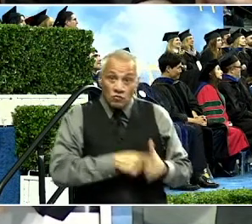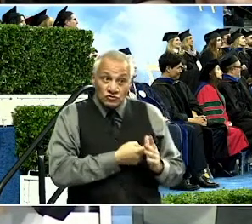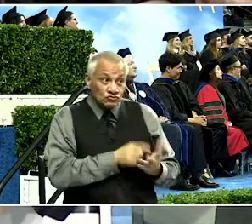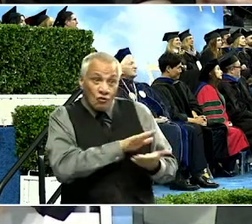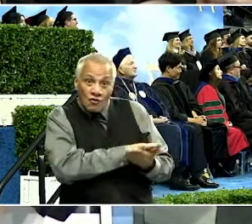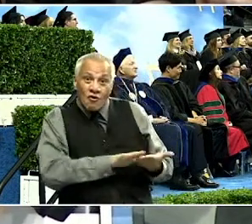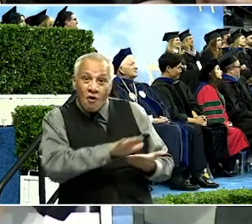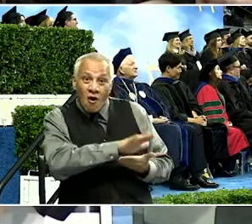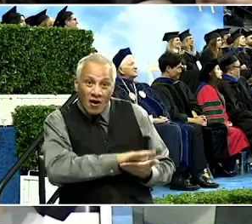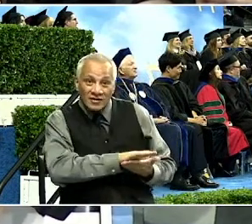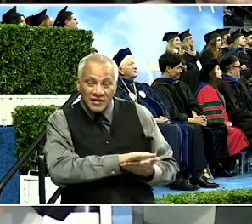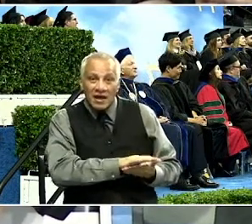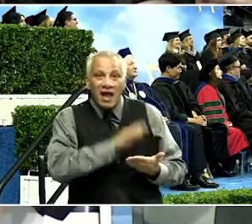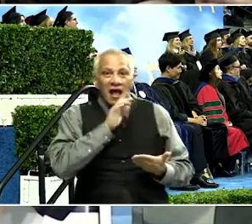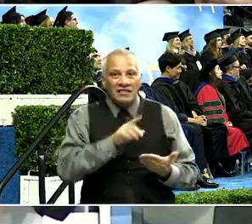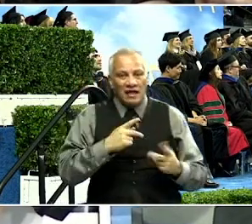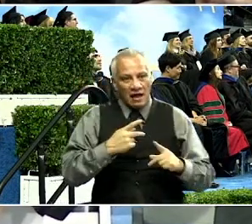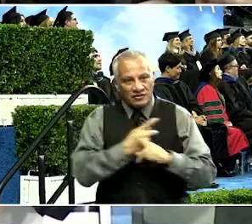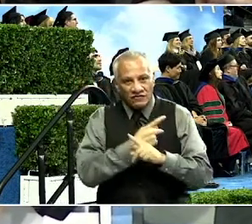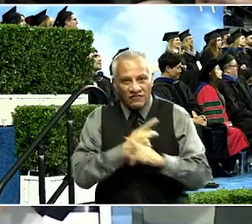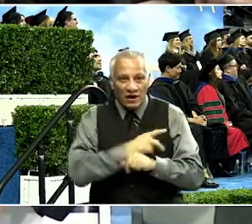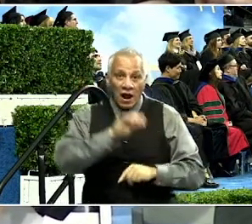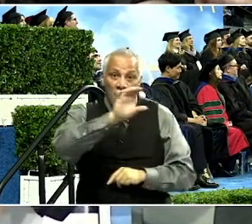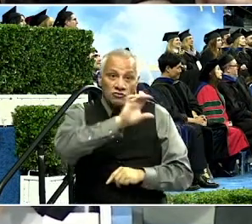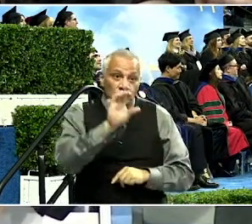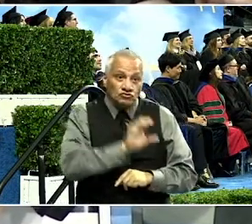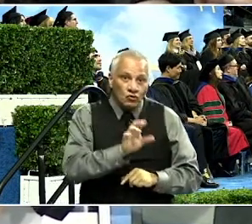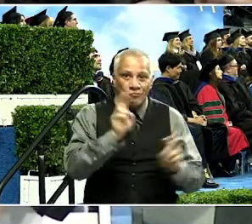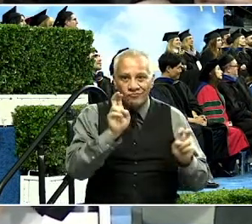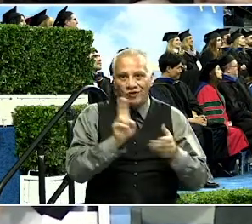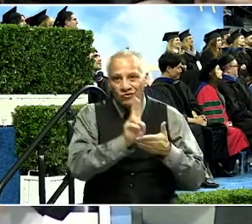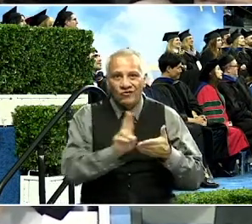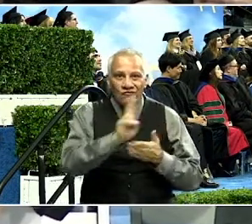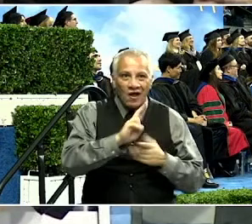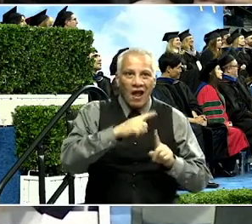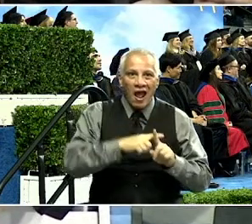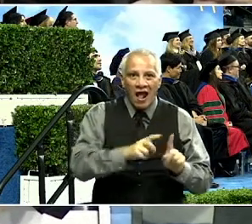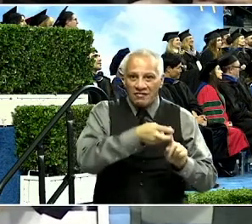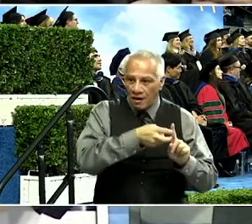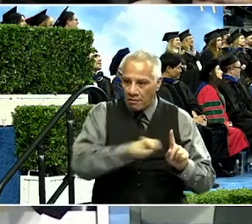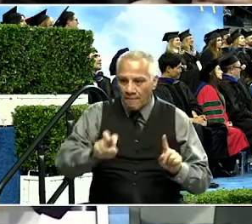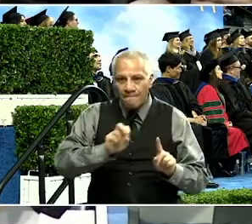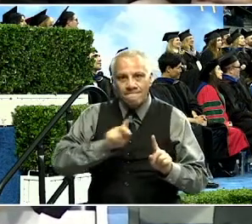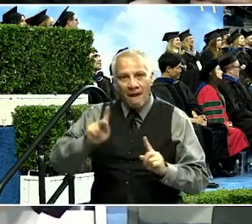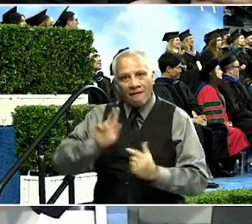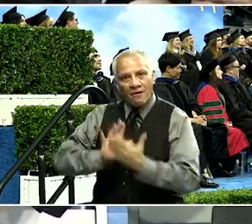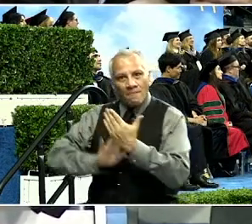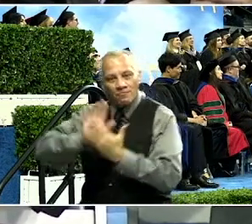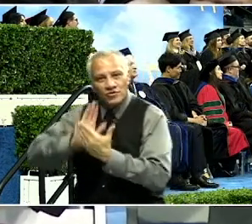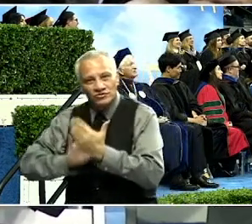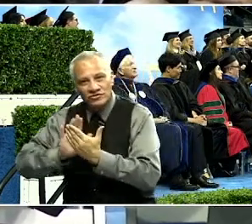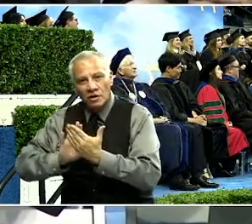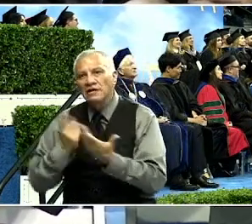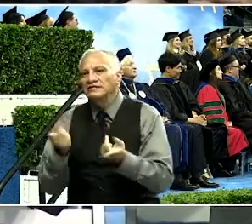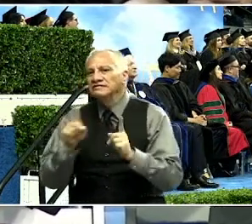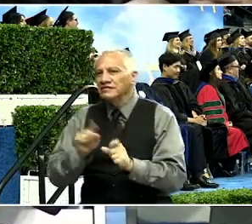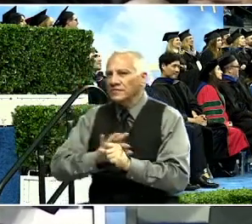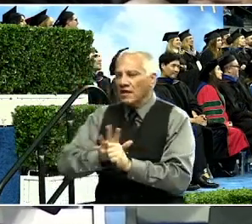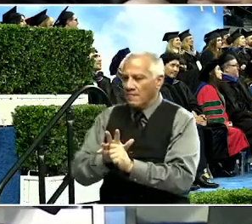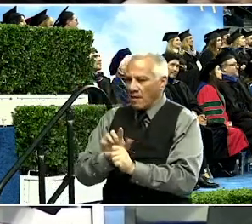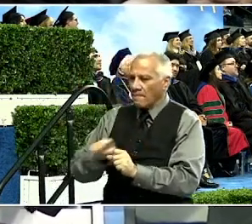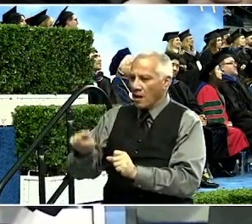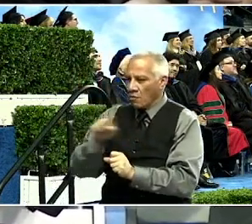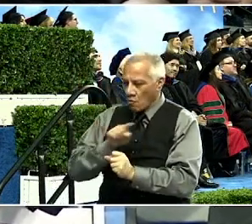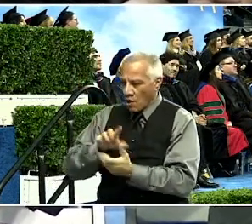careers, and I've had to navigate both Zoom University and transitioning back in person. One thing the pandemic taught us,